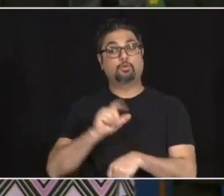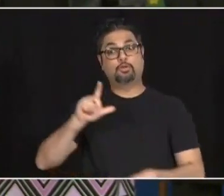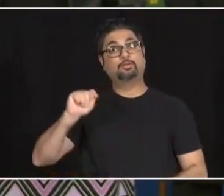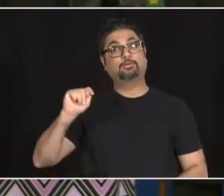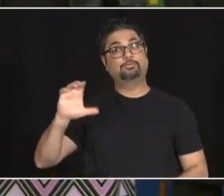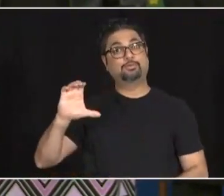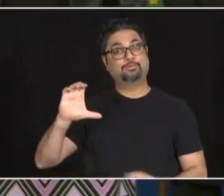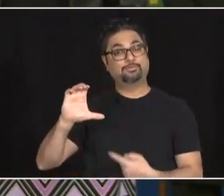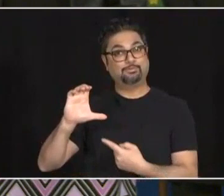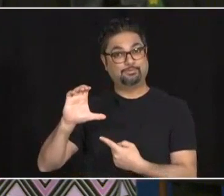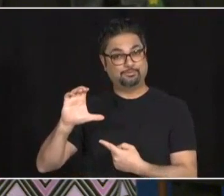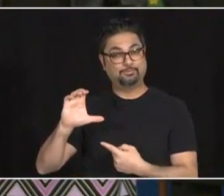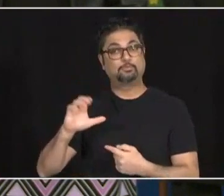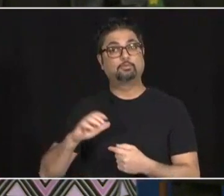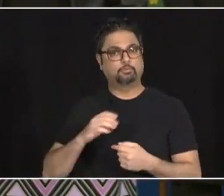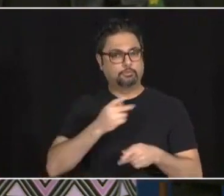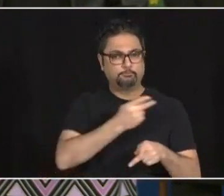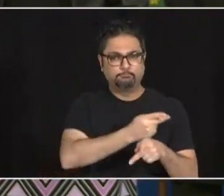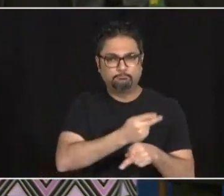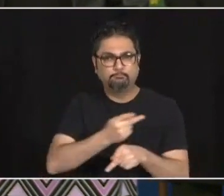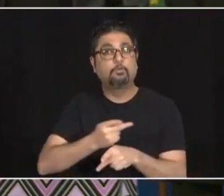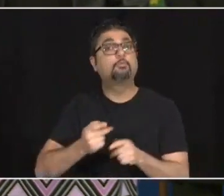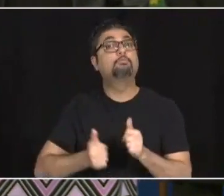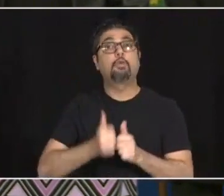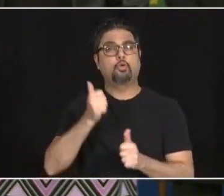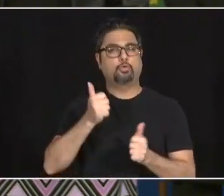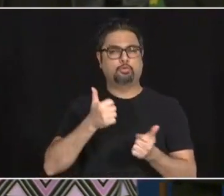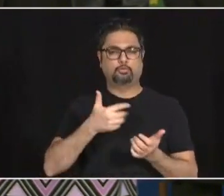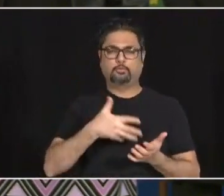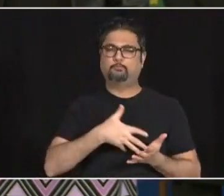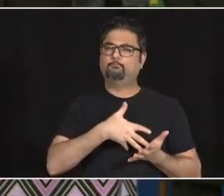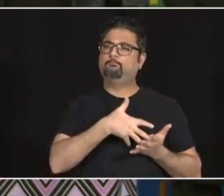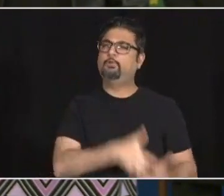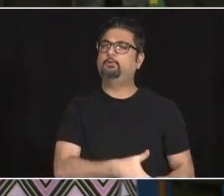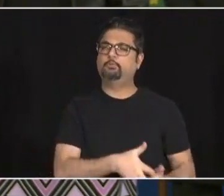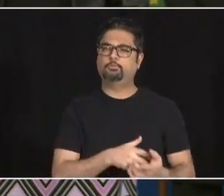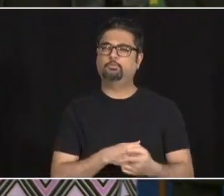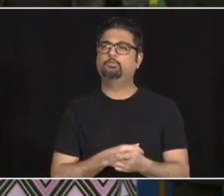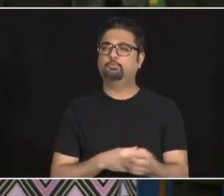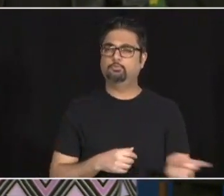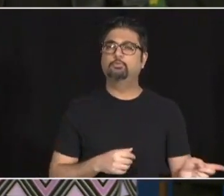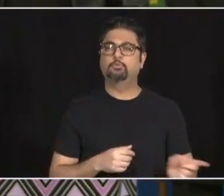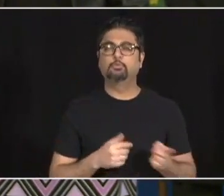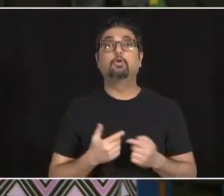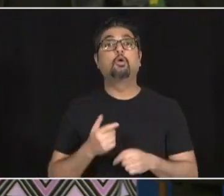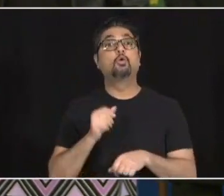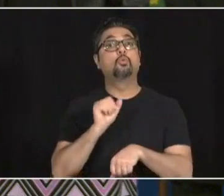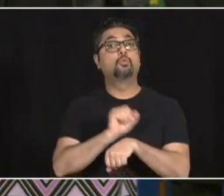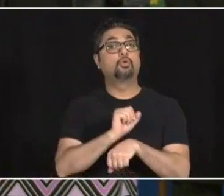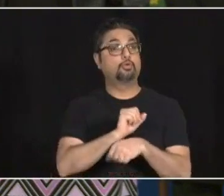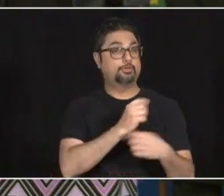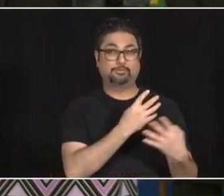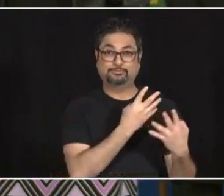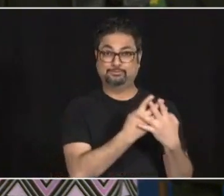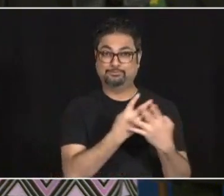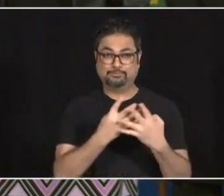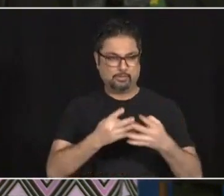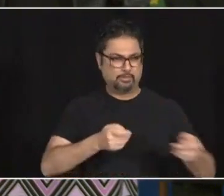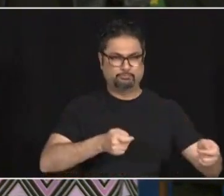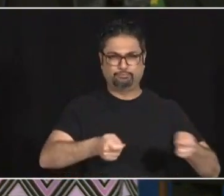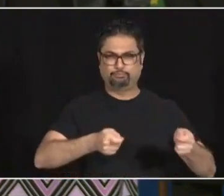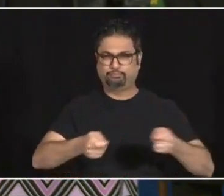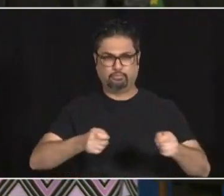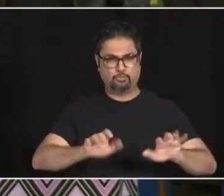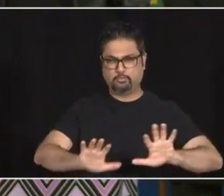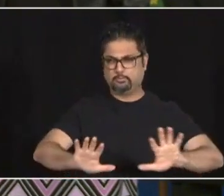vulnerable, and for those working in close quarters, maintaining order in our correctional facilities,